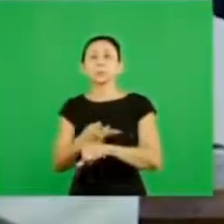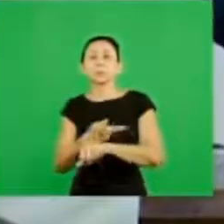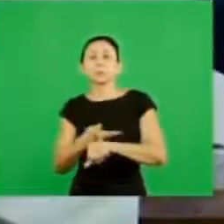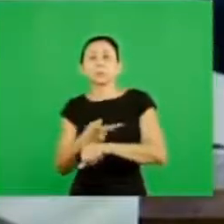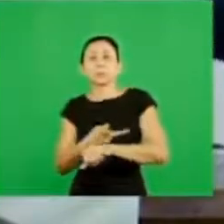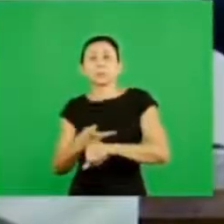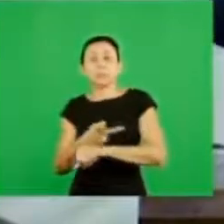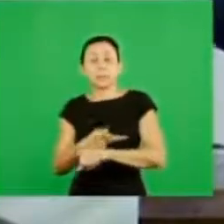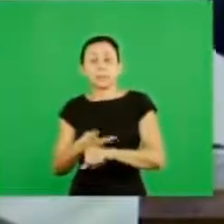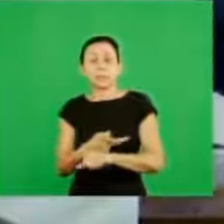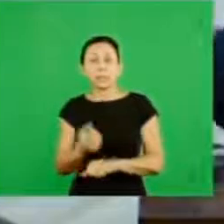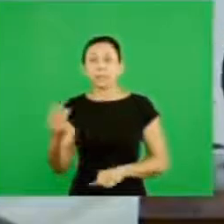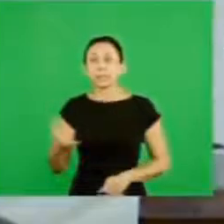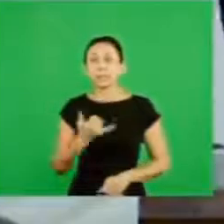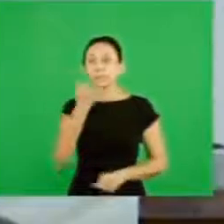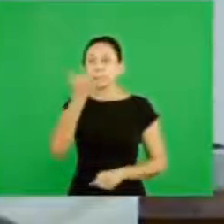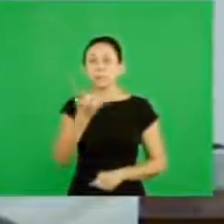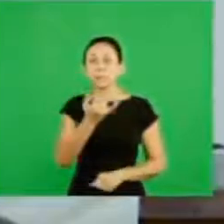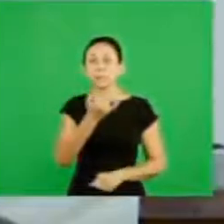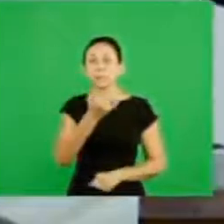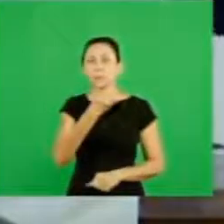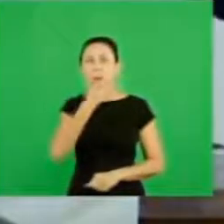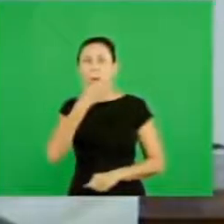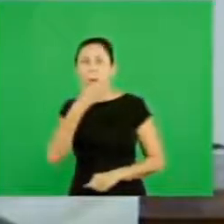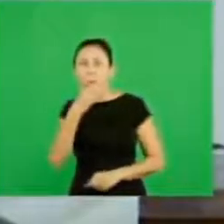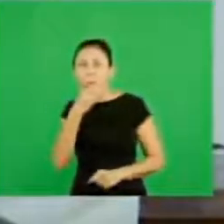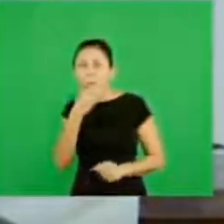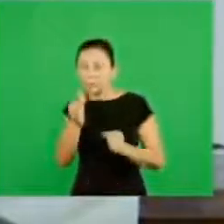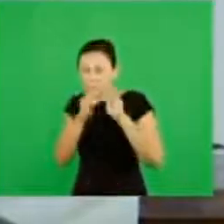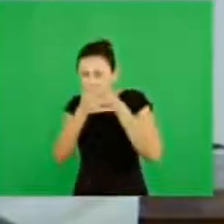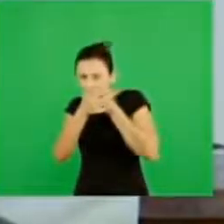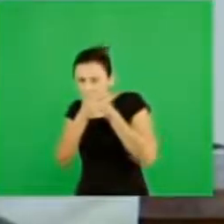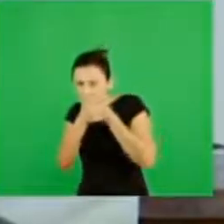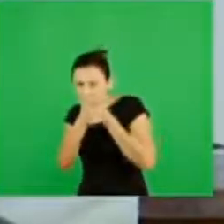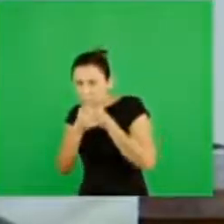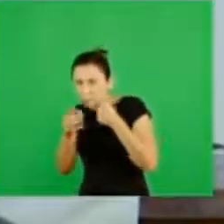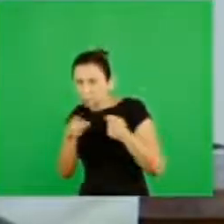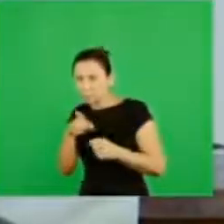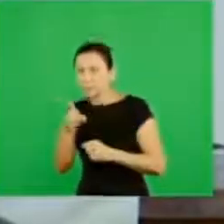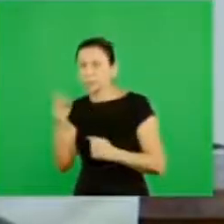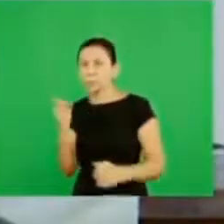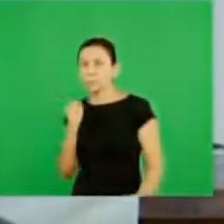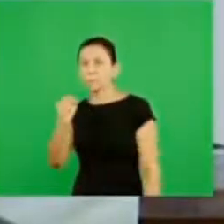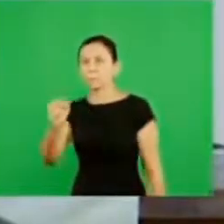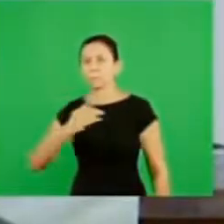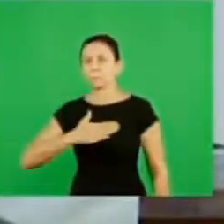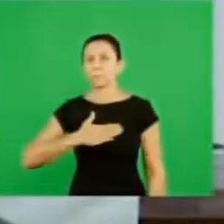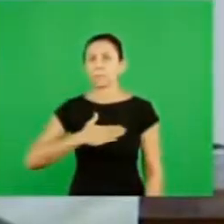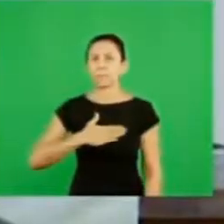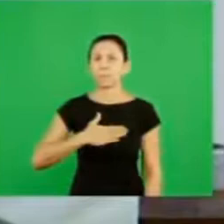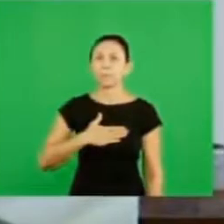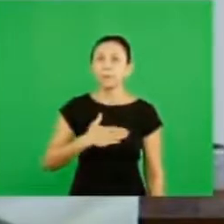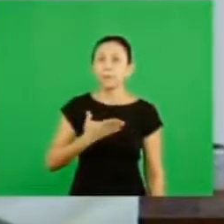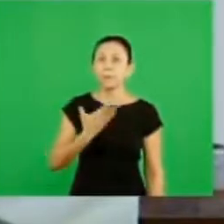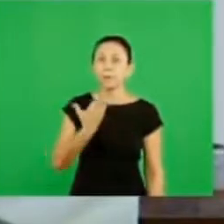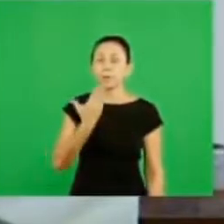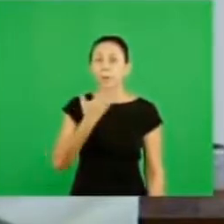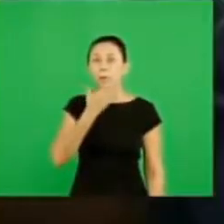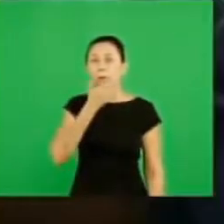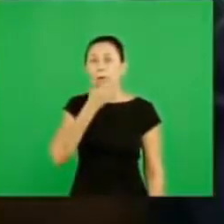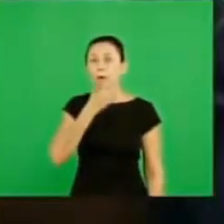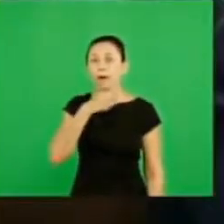from the United States that everybody was looking for, and this man approached them out of the woods,